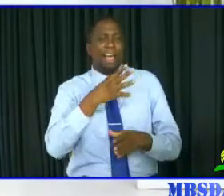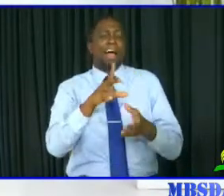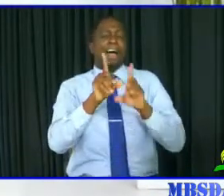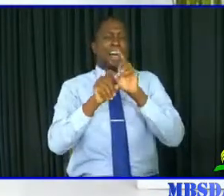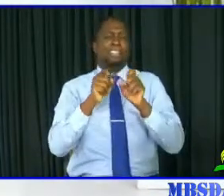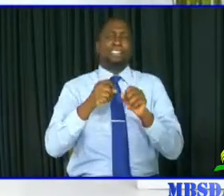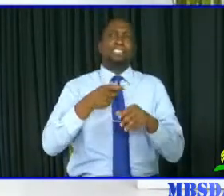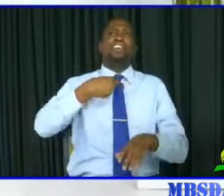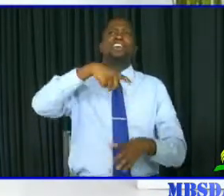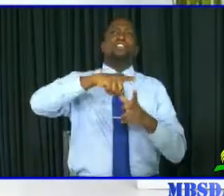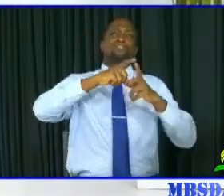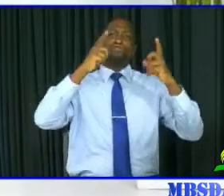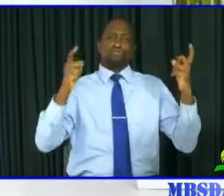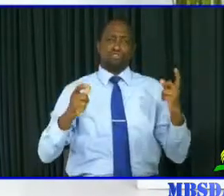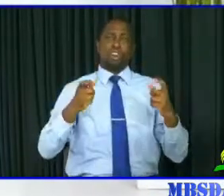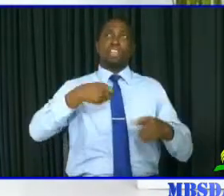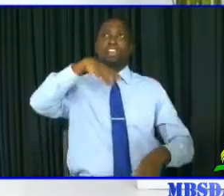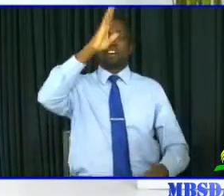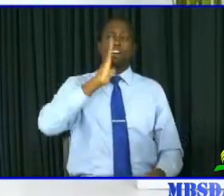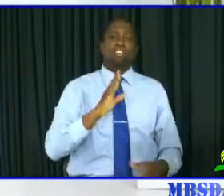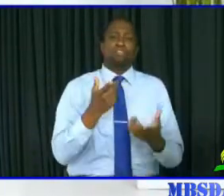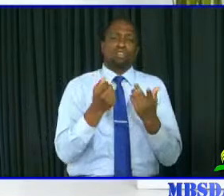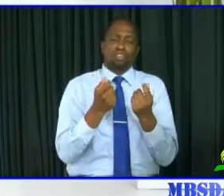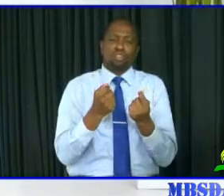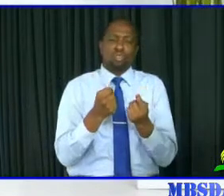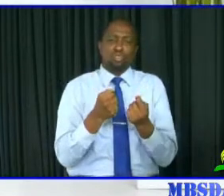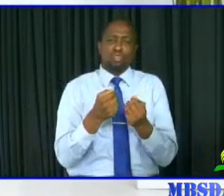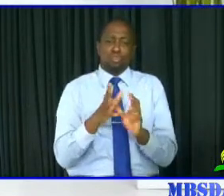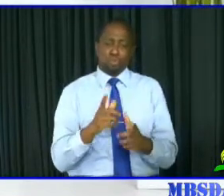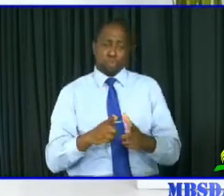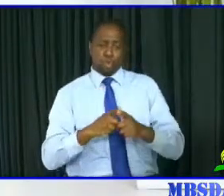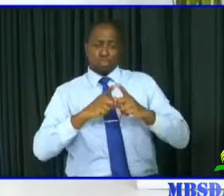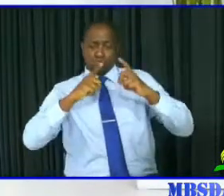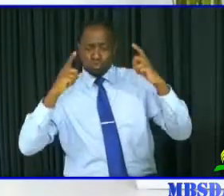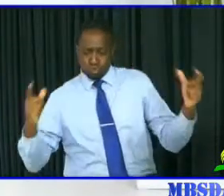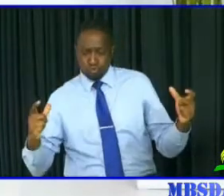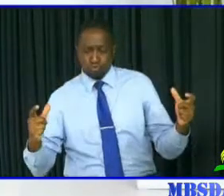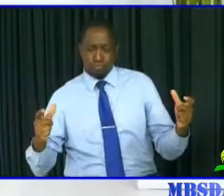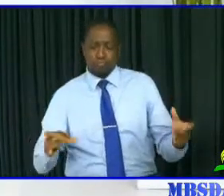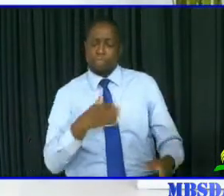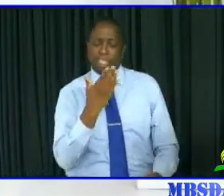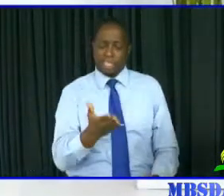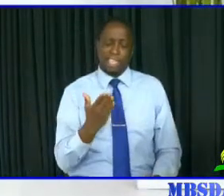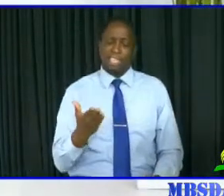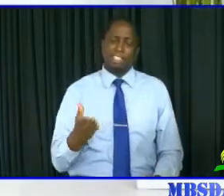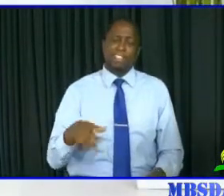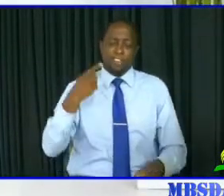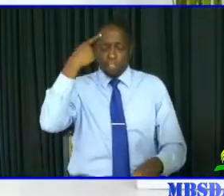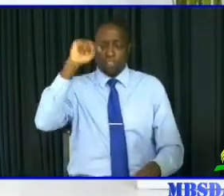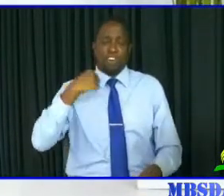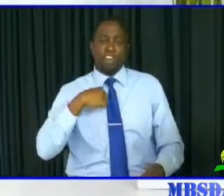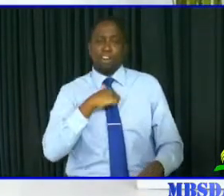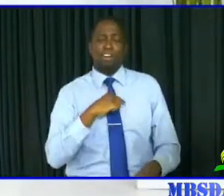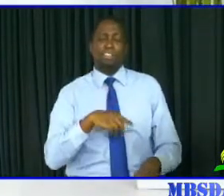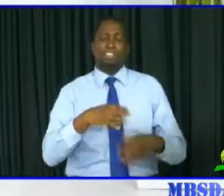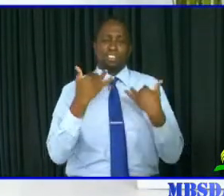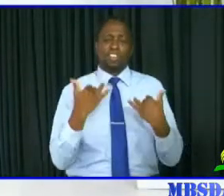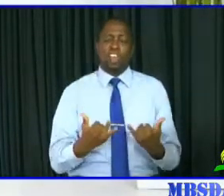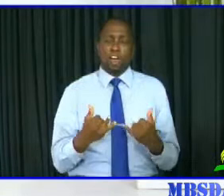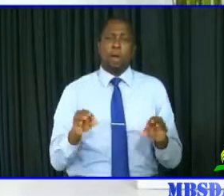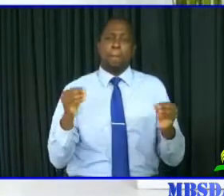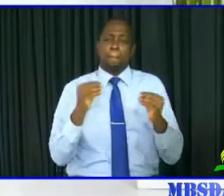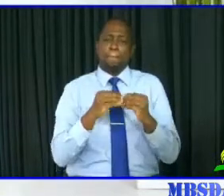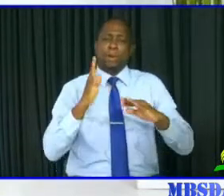God of Israel, to do exceedingly abundantly above that which they're able to ask, to think, or